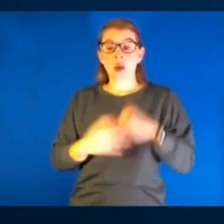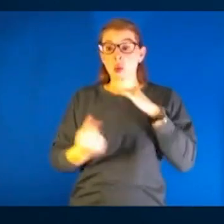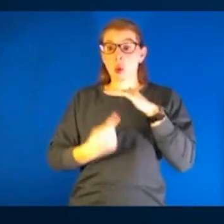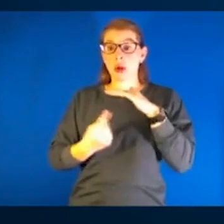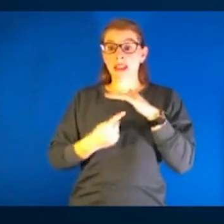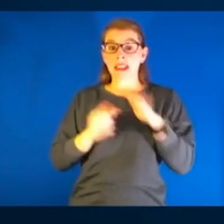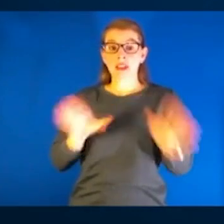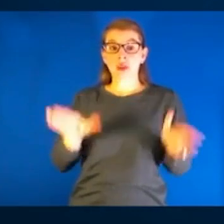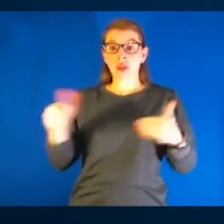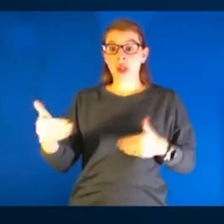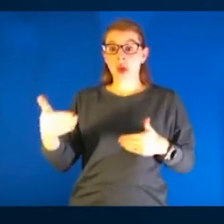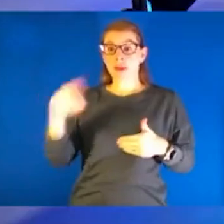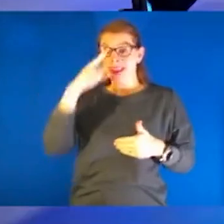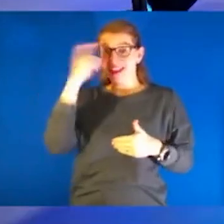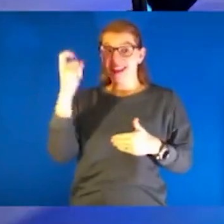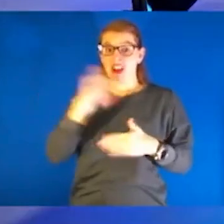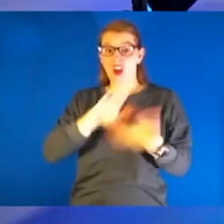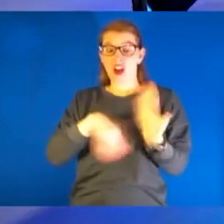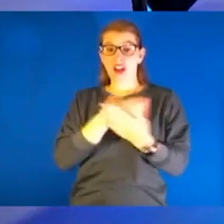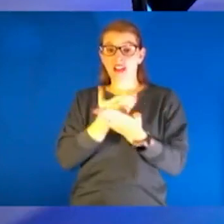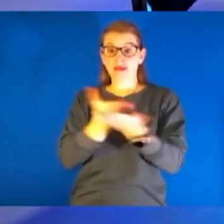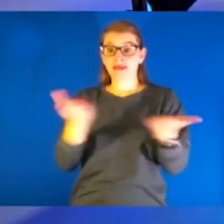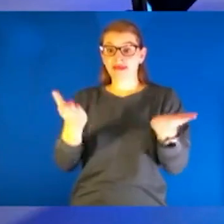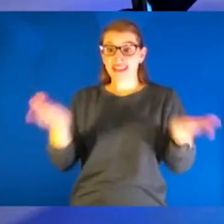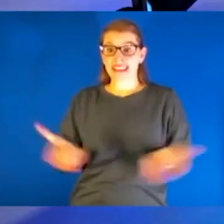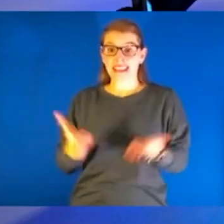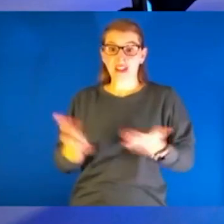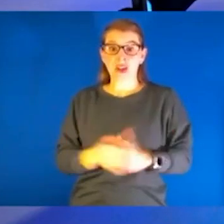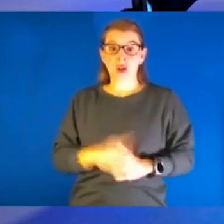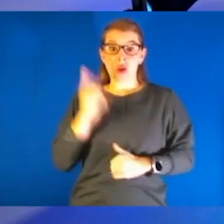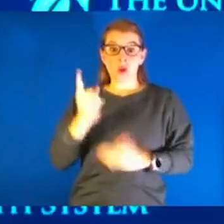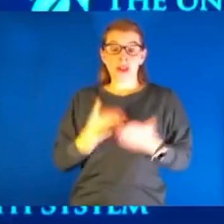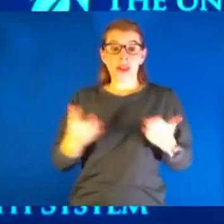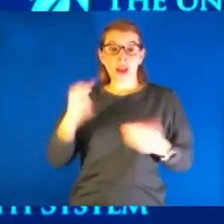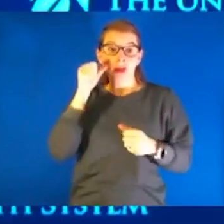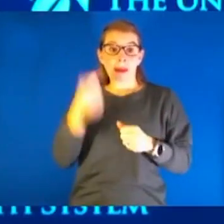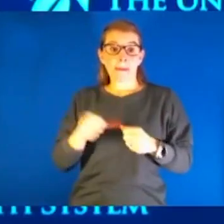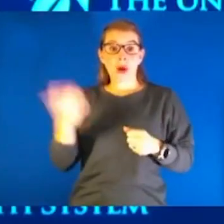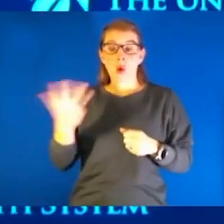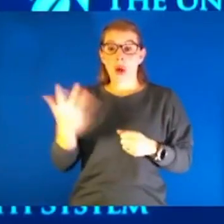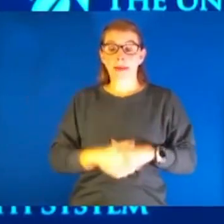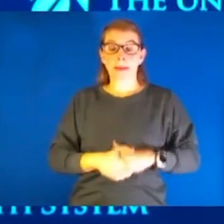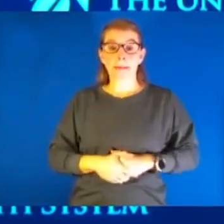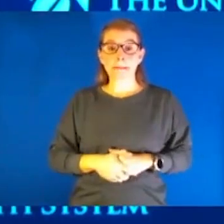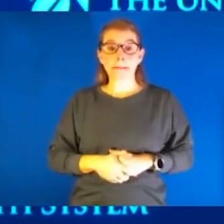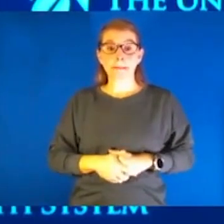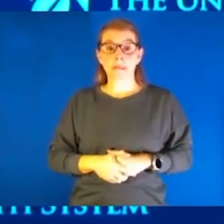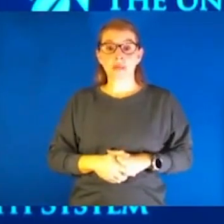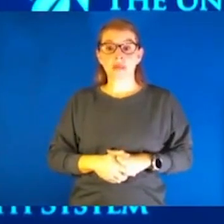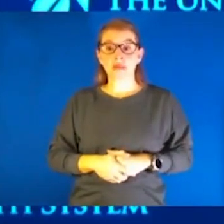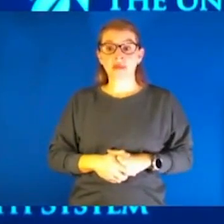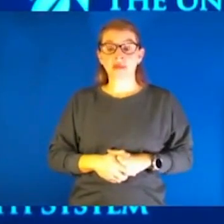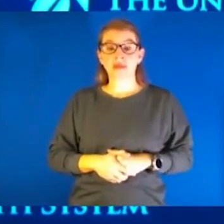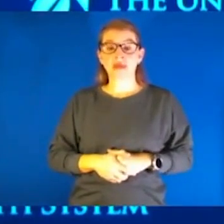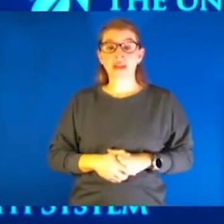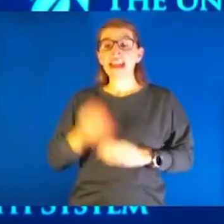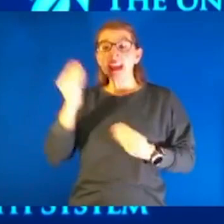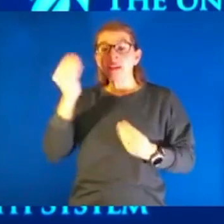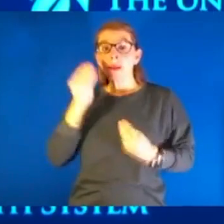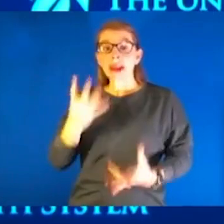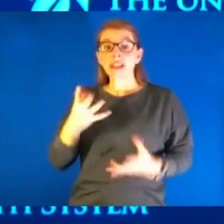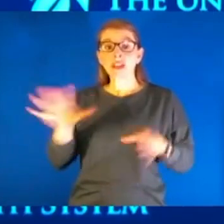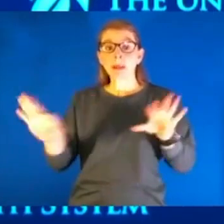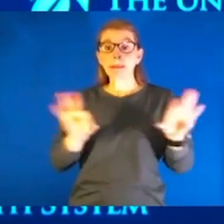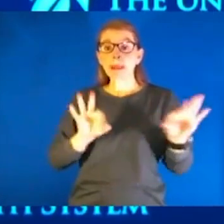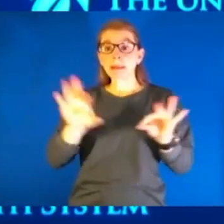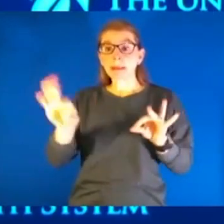here. I think the one thing we have to remember is that we're going to see a lot of bits and pieces of information about the